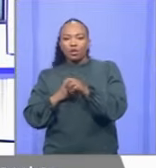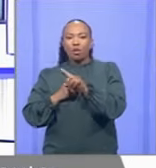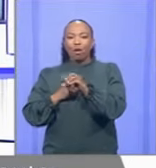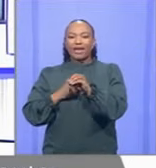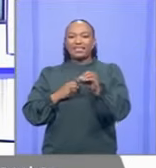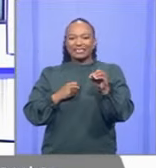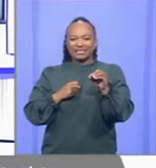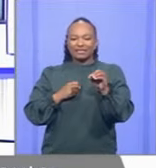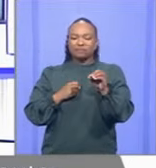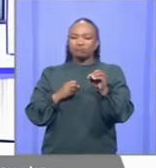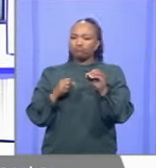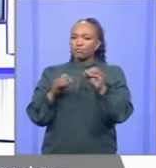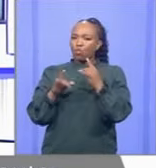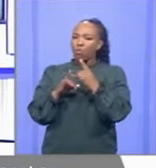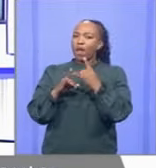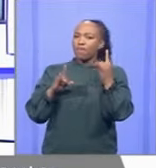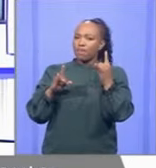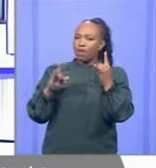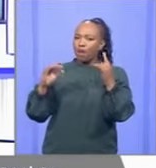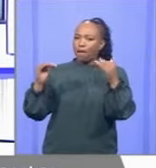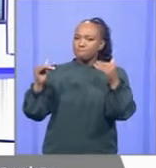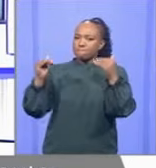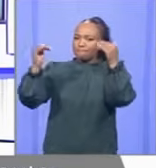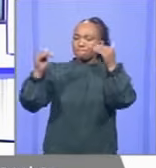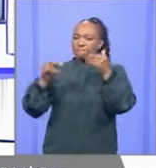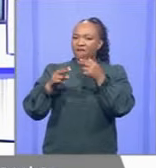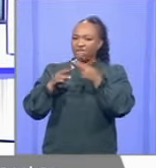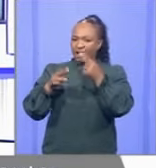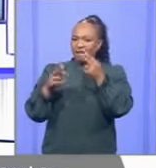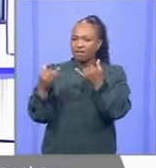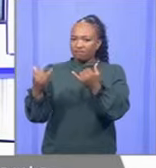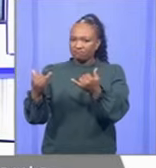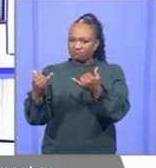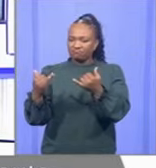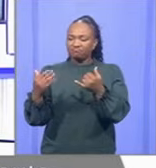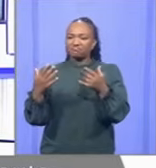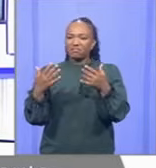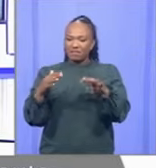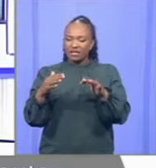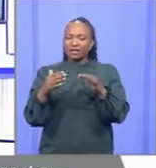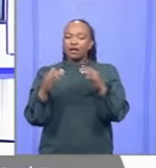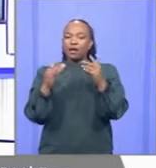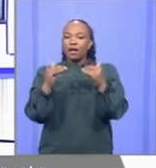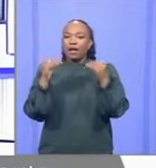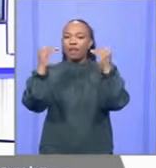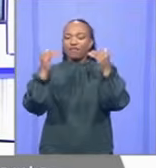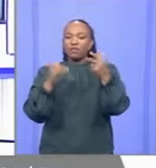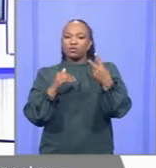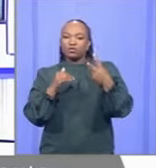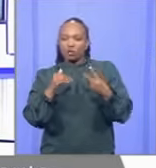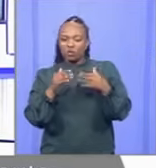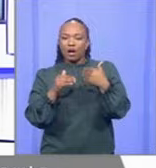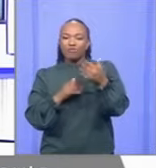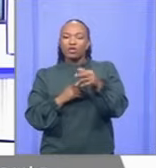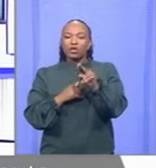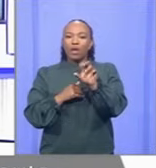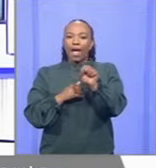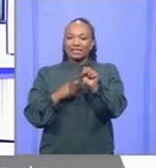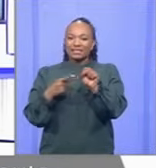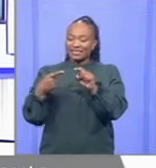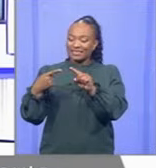relay se atlegile go ya go makgaolakgang. Ba feditše maemo a bobedi ka morago ga ba United States.